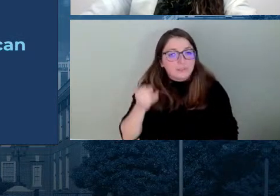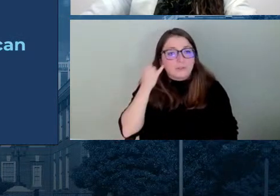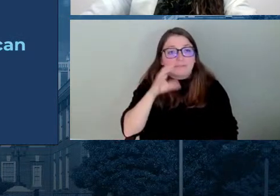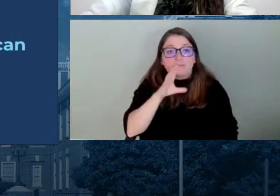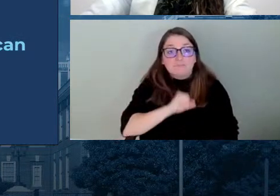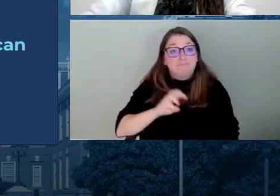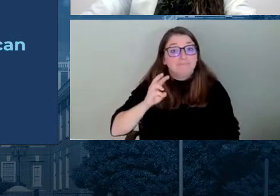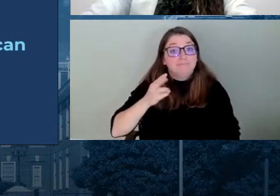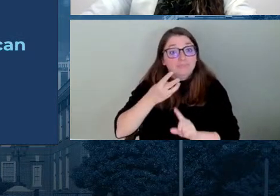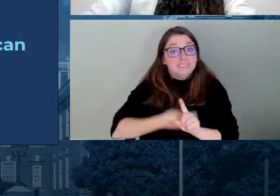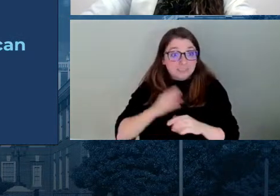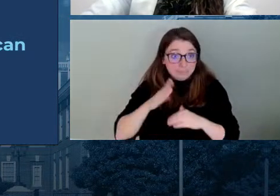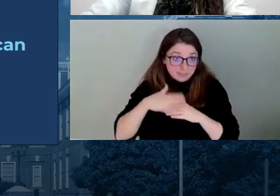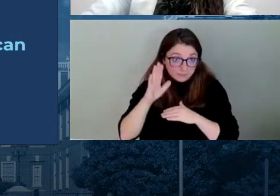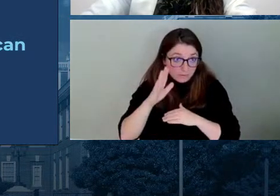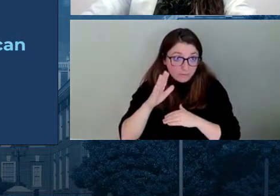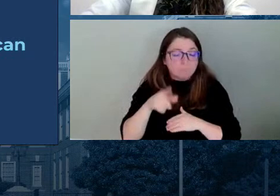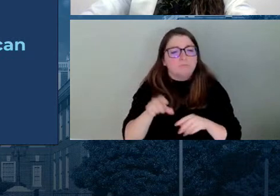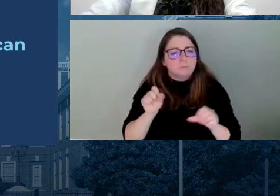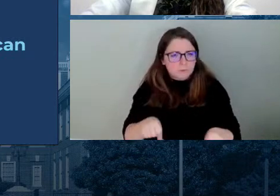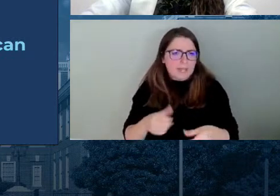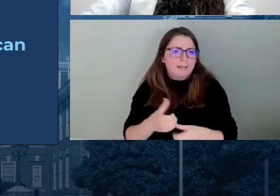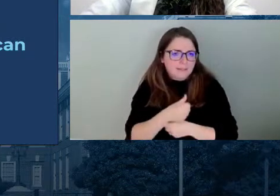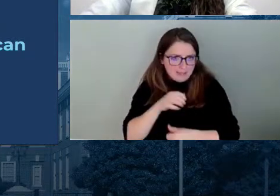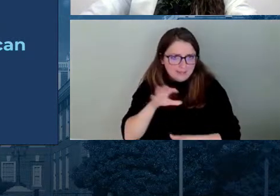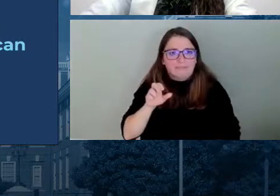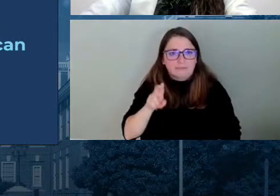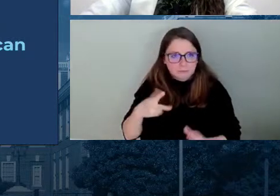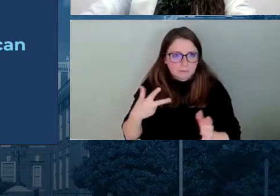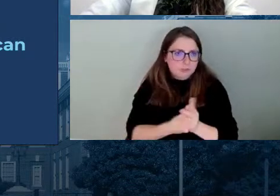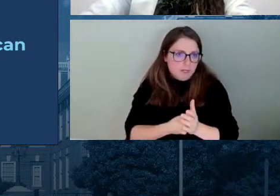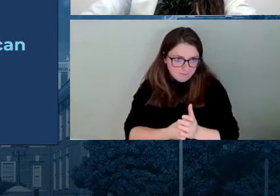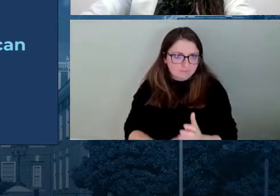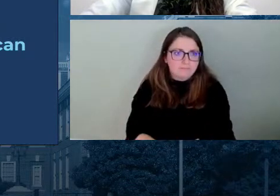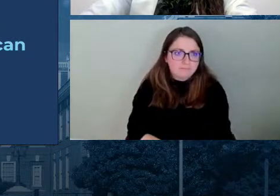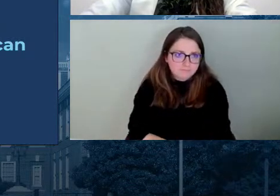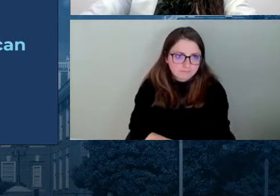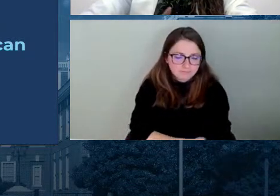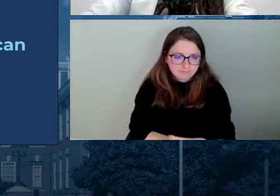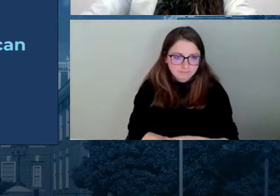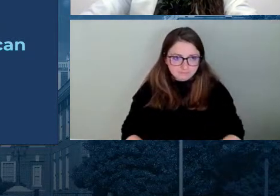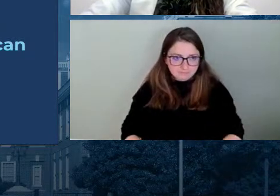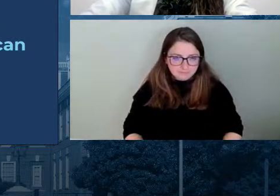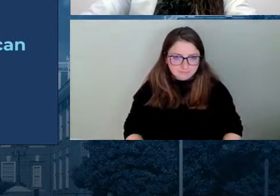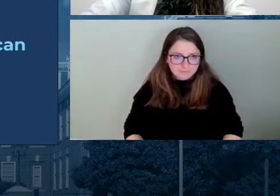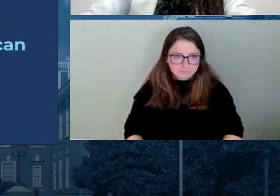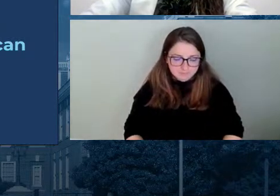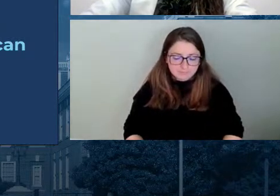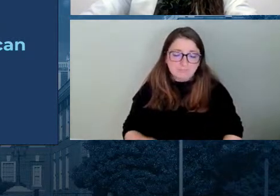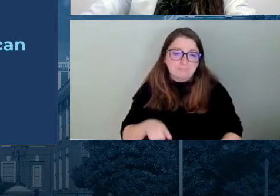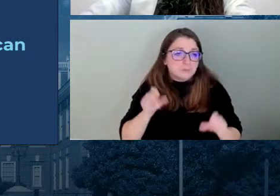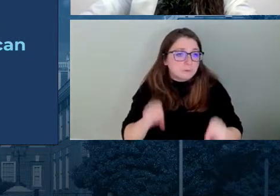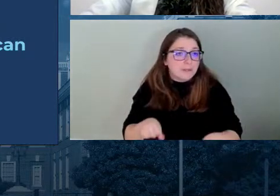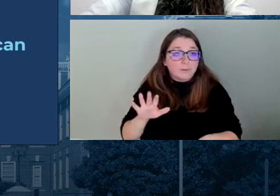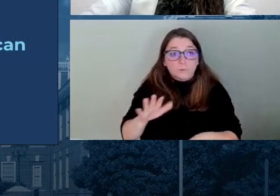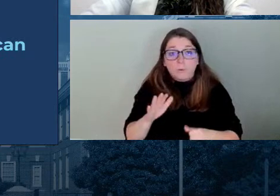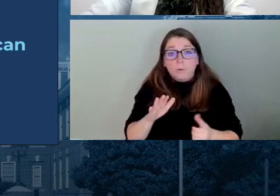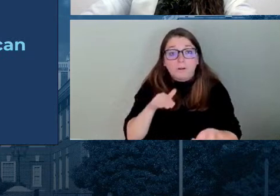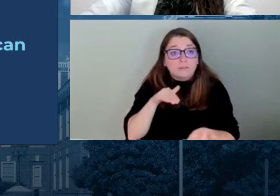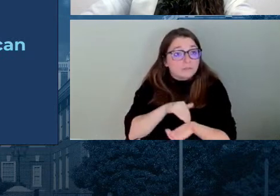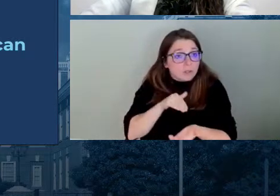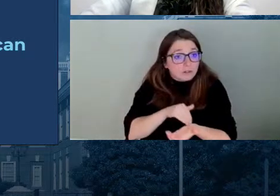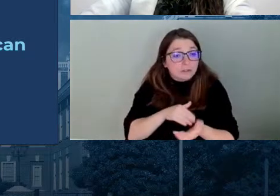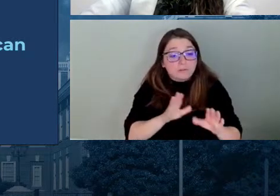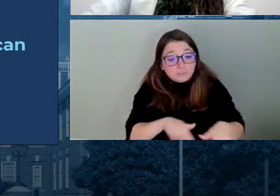can get a flu shot throughout the flu season if you have not done so already. You can get a flu shot from your pediatrician, your primary care